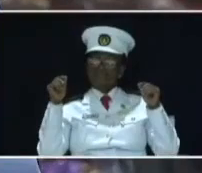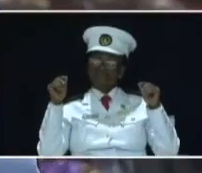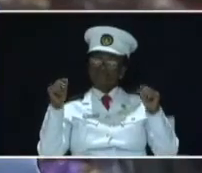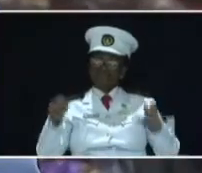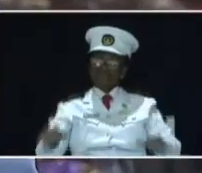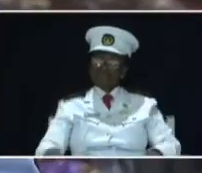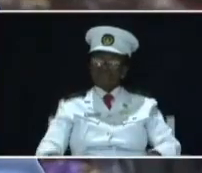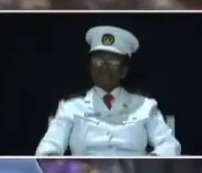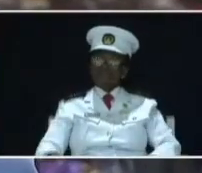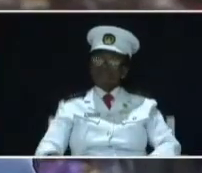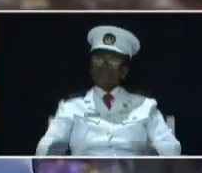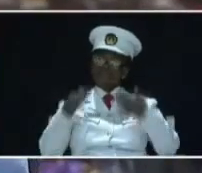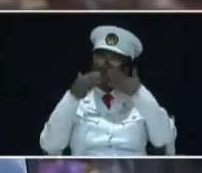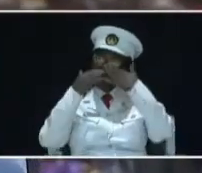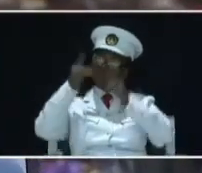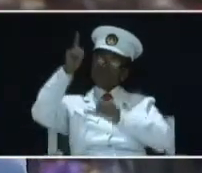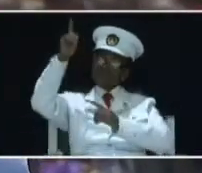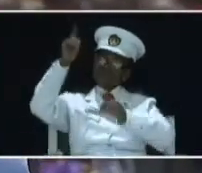Oh, thank you, Father.